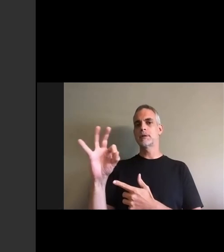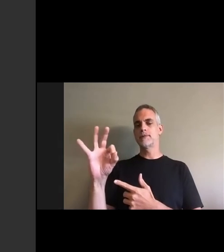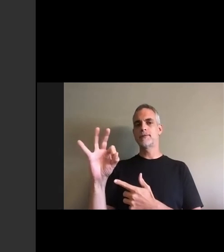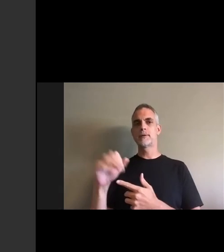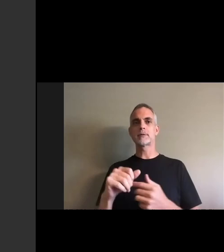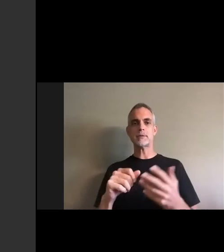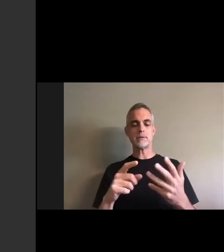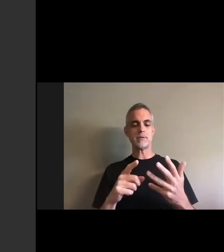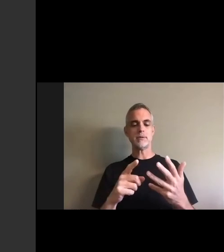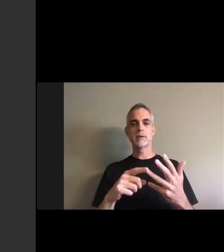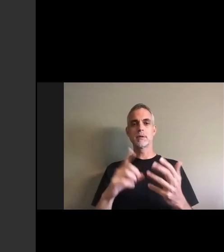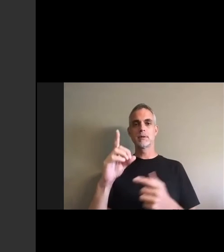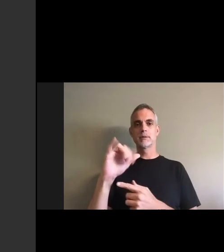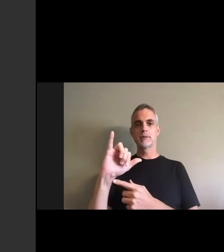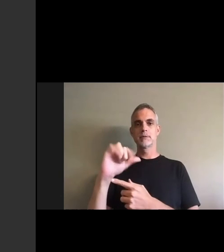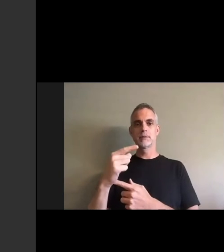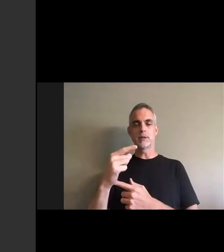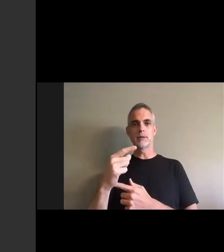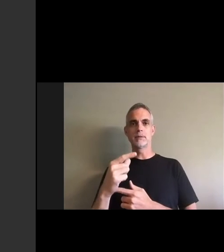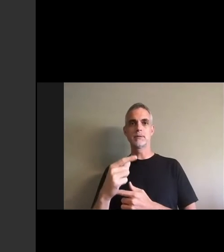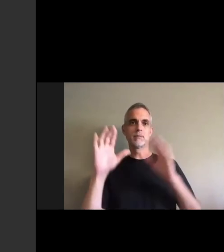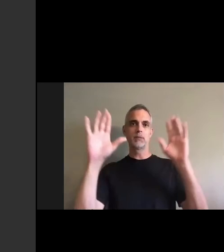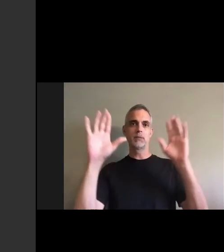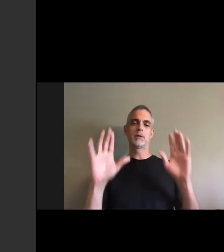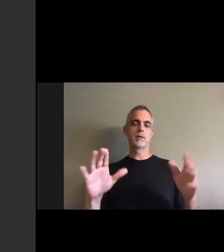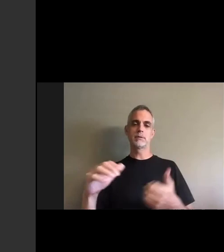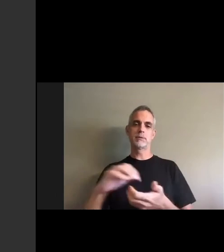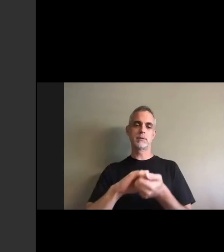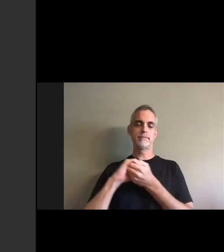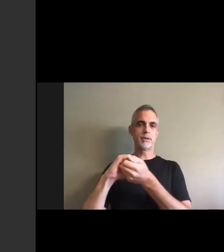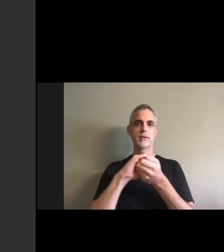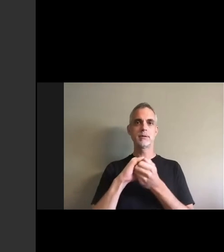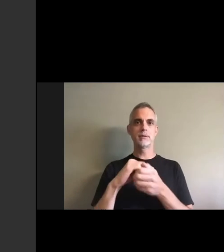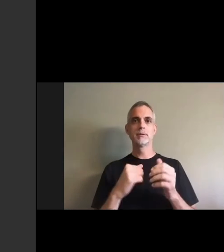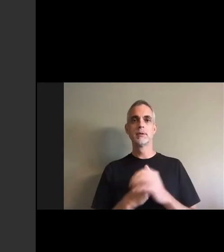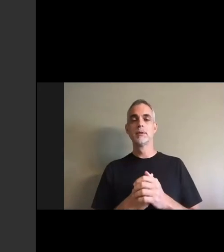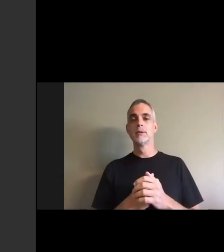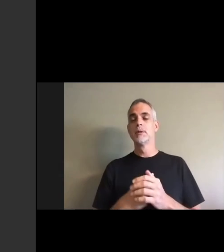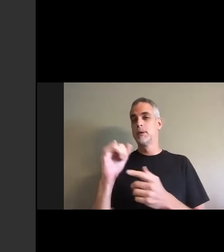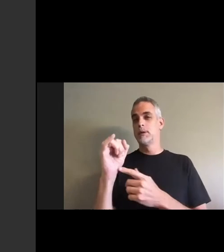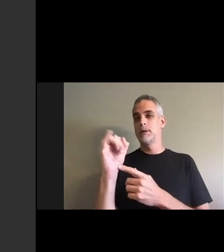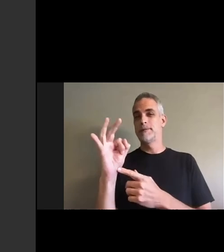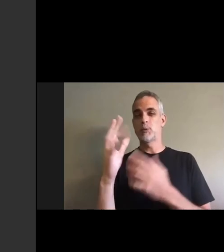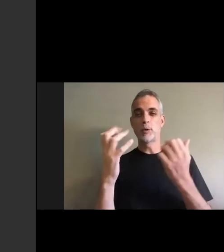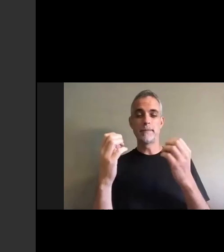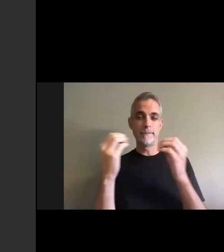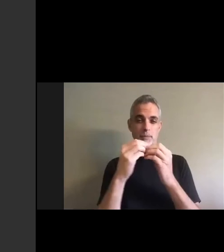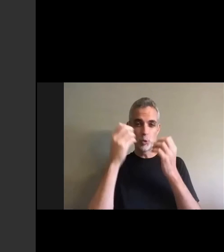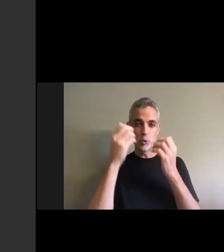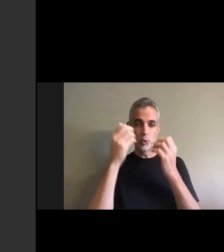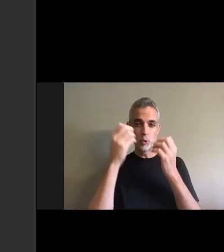for Independent Living of South Florida, and DIG, the Disability Independent Group, for their